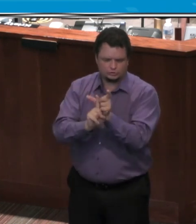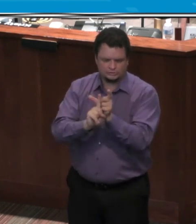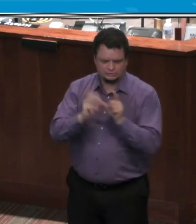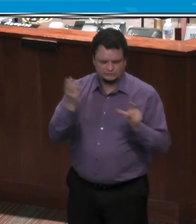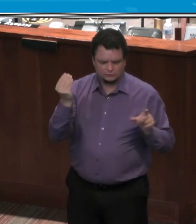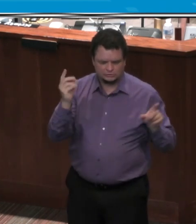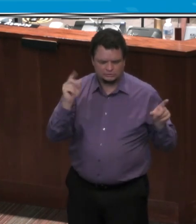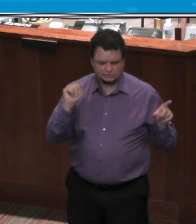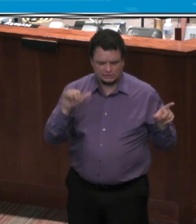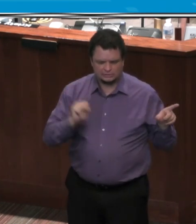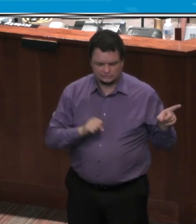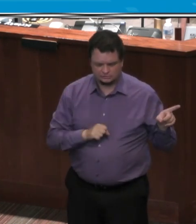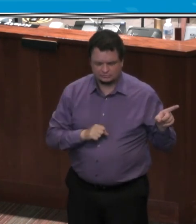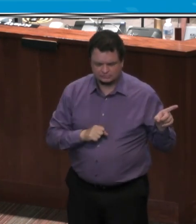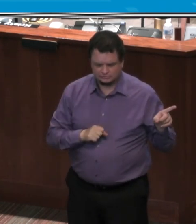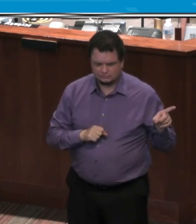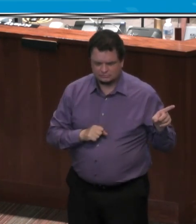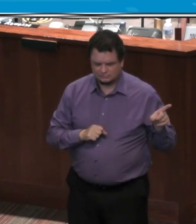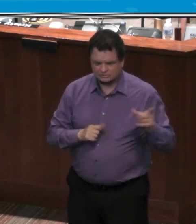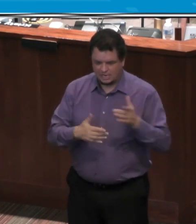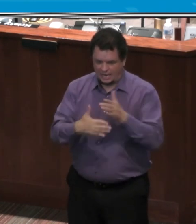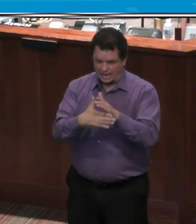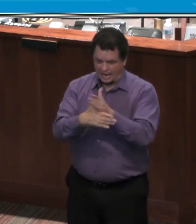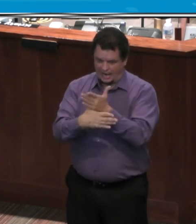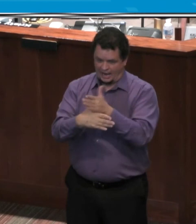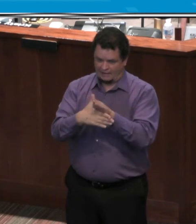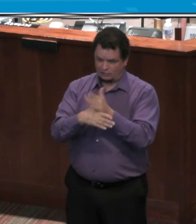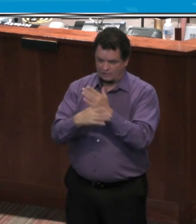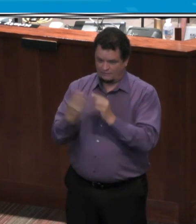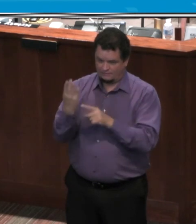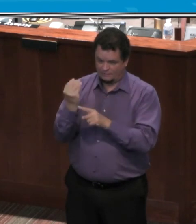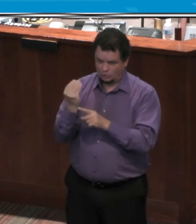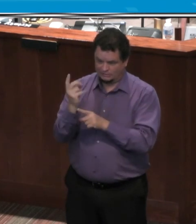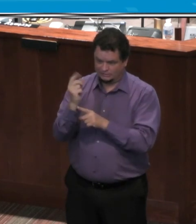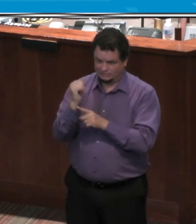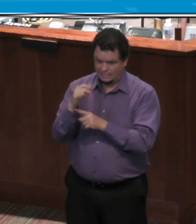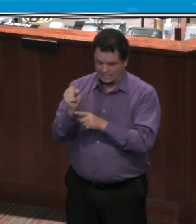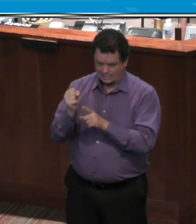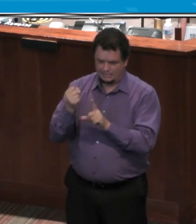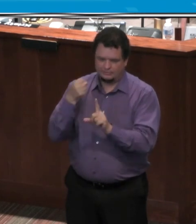average incidence that would have to be out of the high